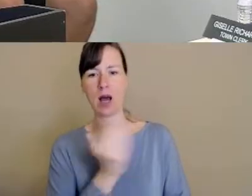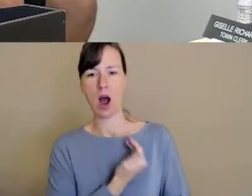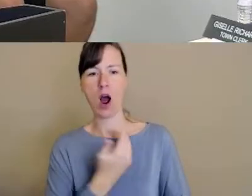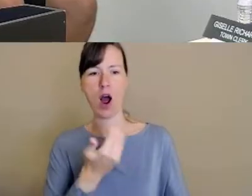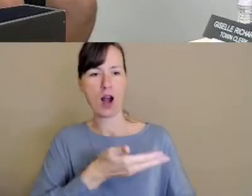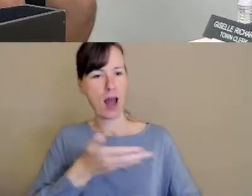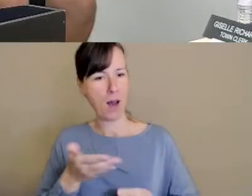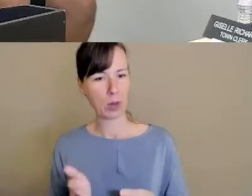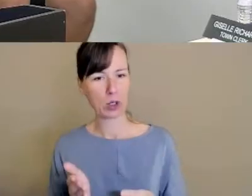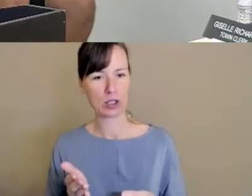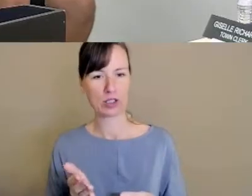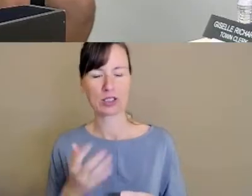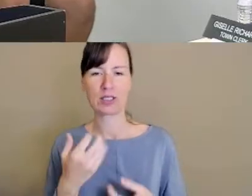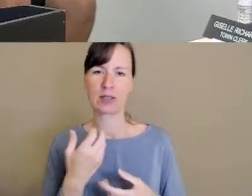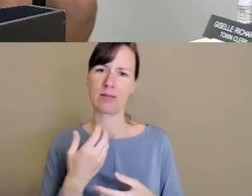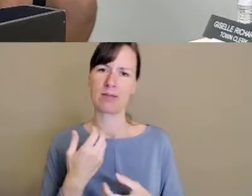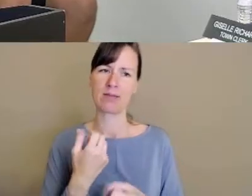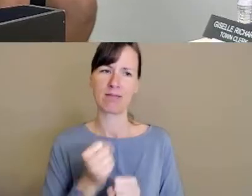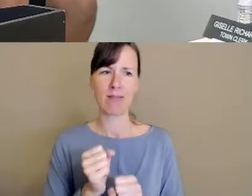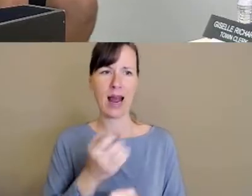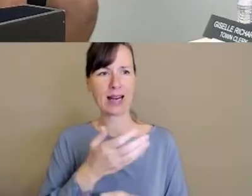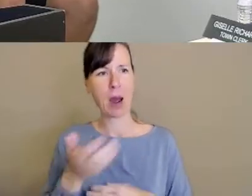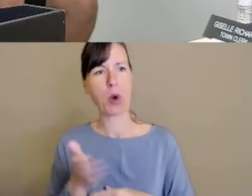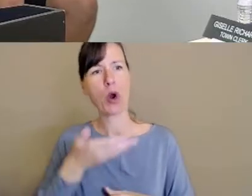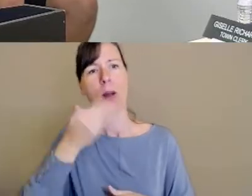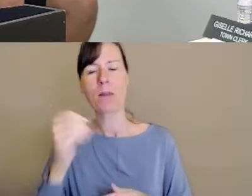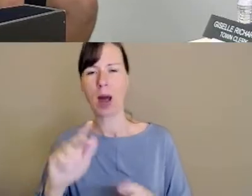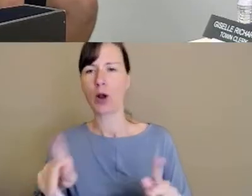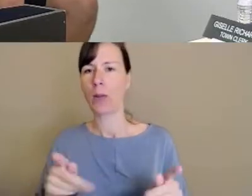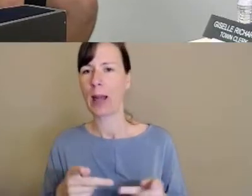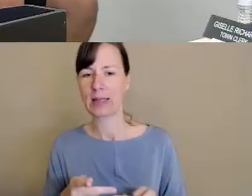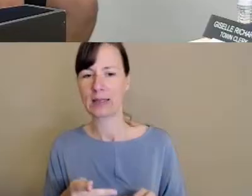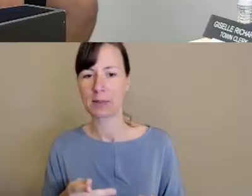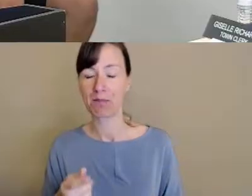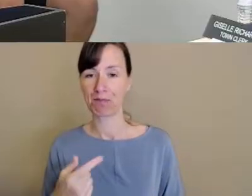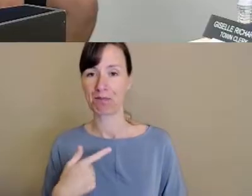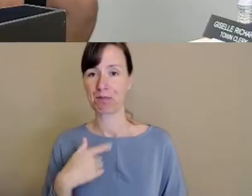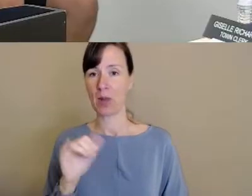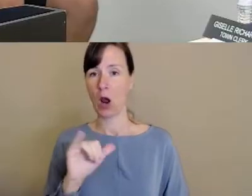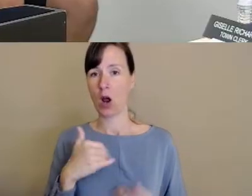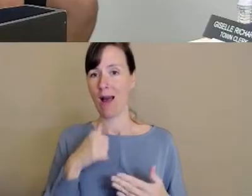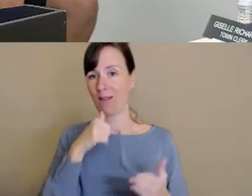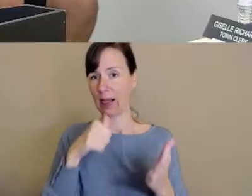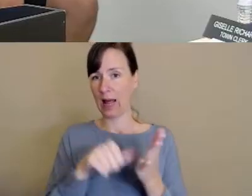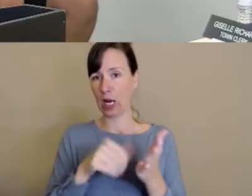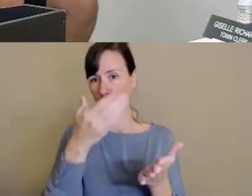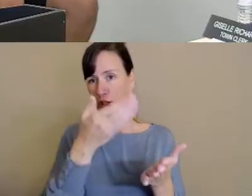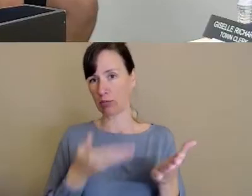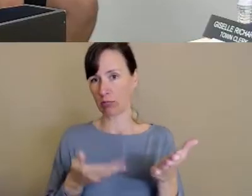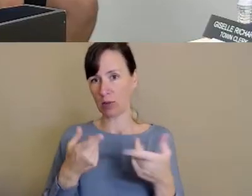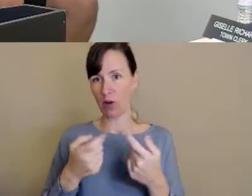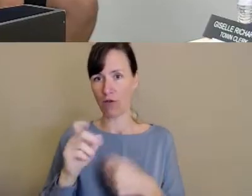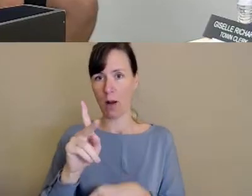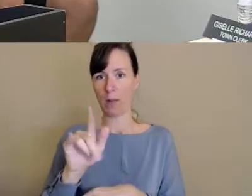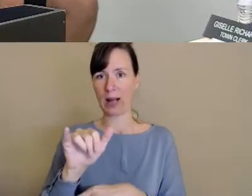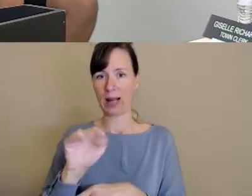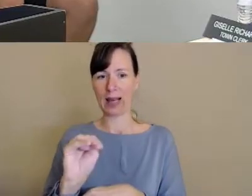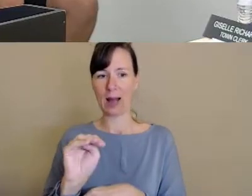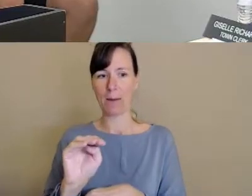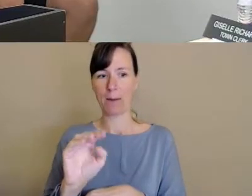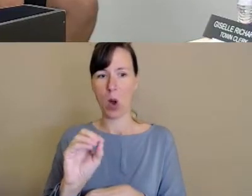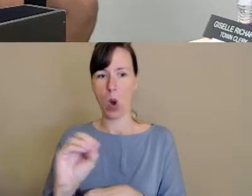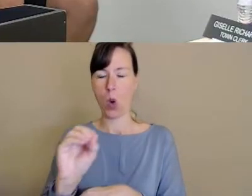letter that from Kim O'Sullivan that she would like to have read. So, my name is